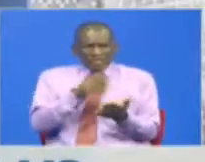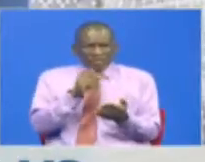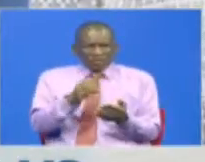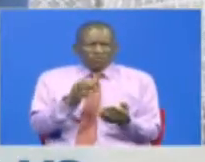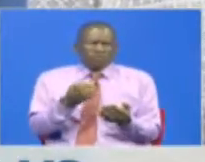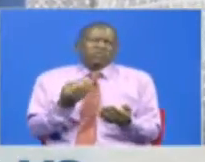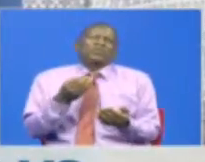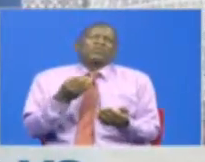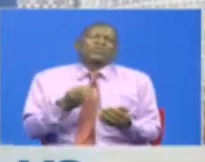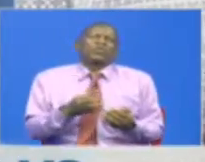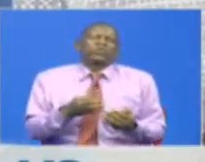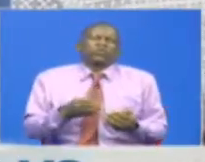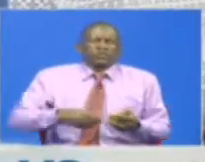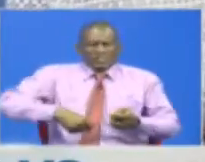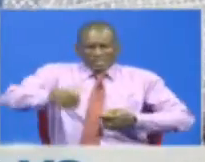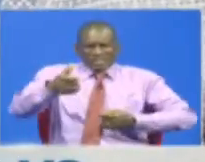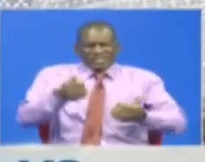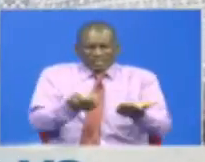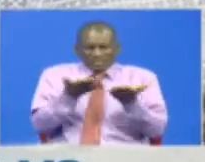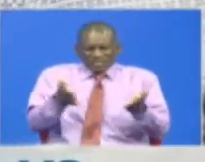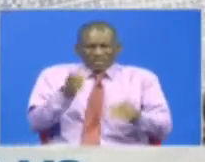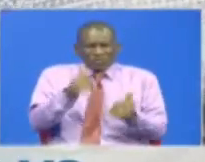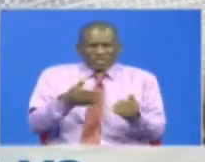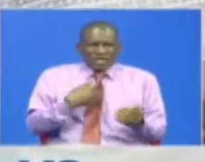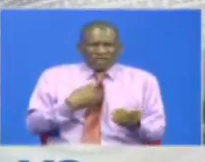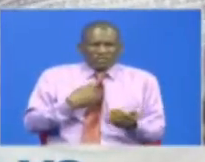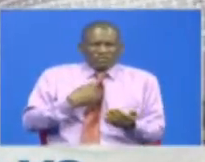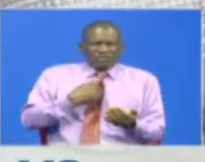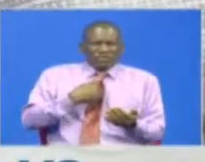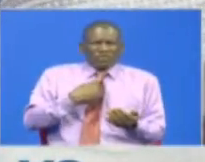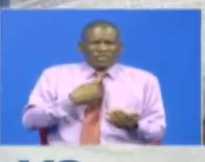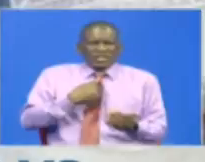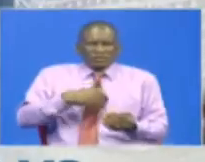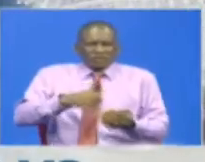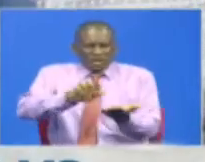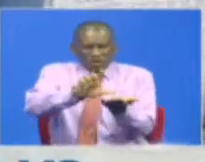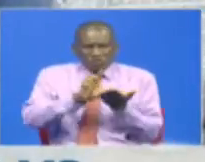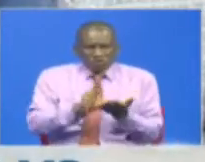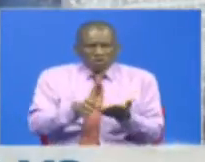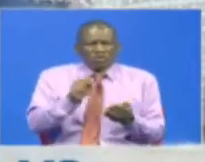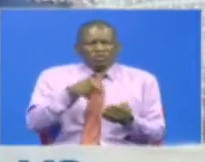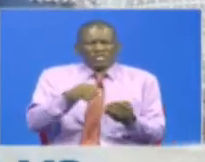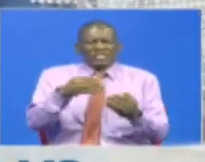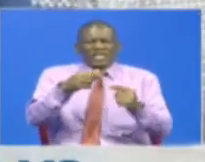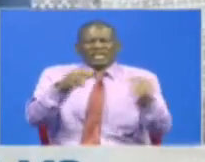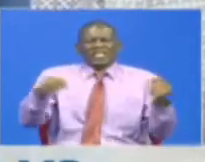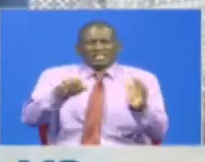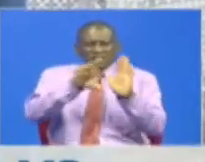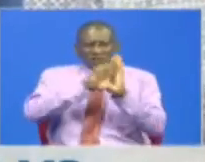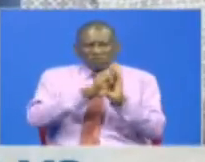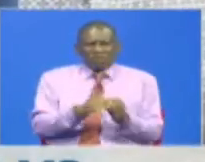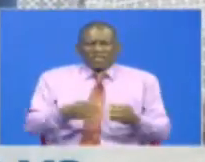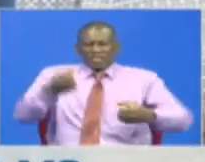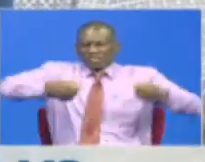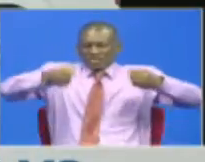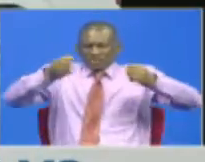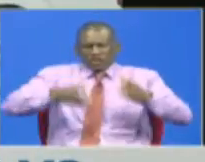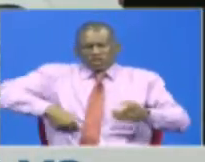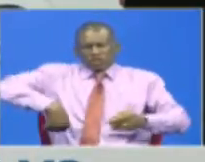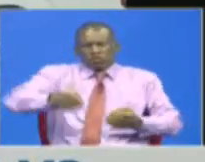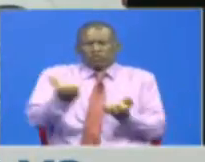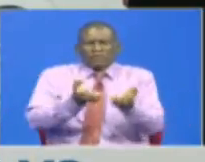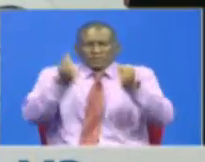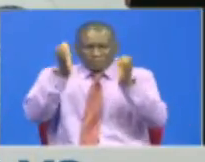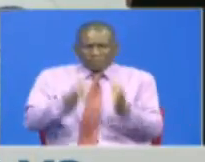goods, contrary to Section 291, as read with Section 36 of the Penal Code. The car is sold to businessman